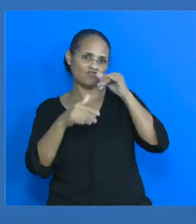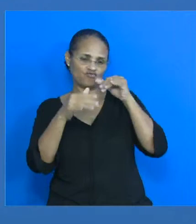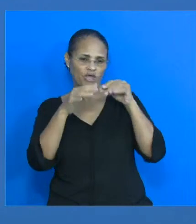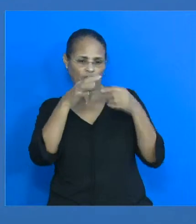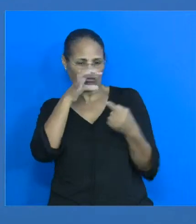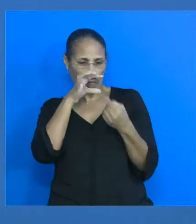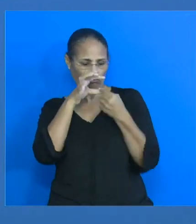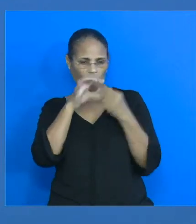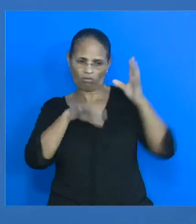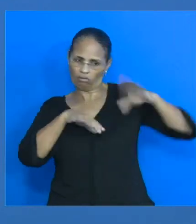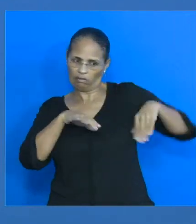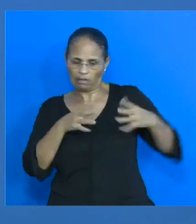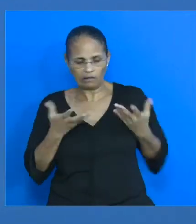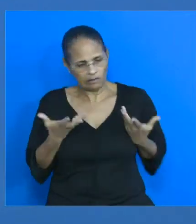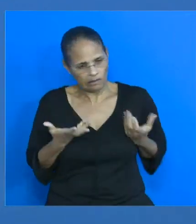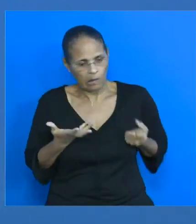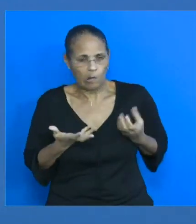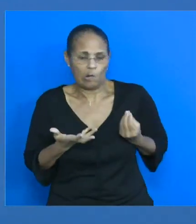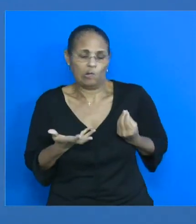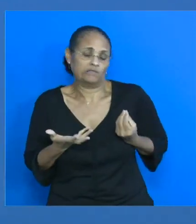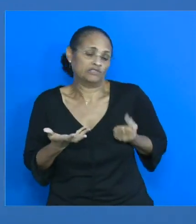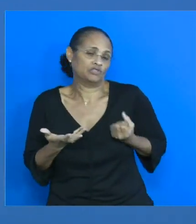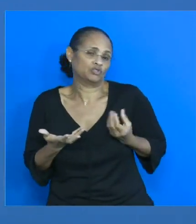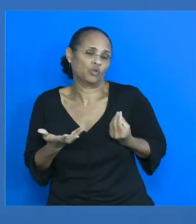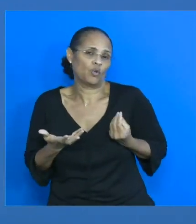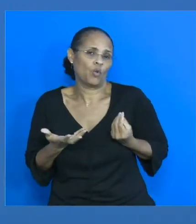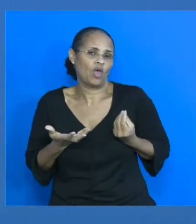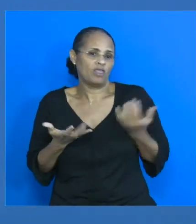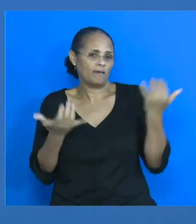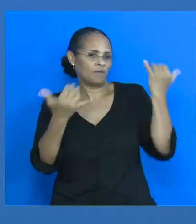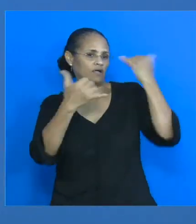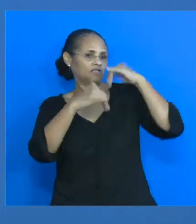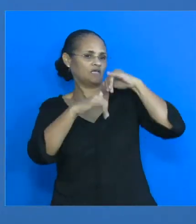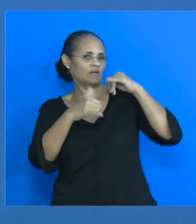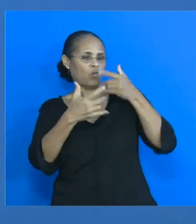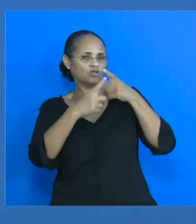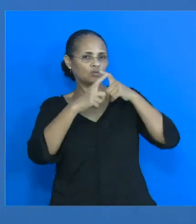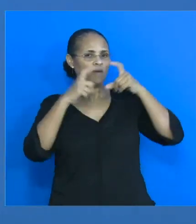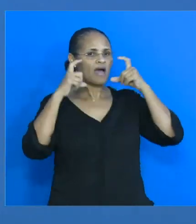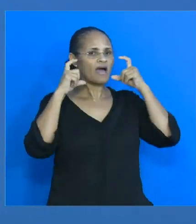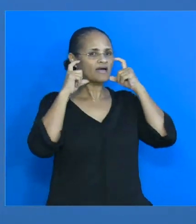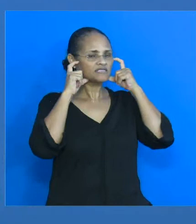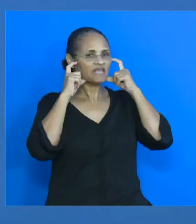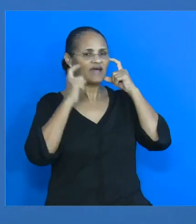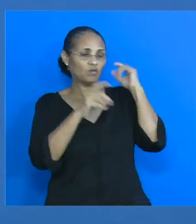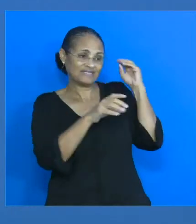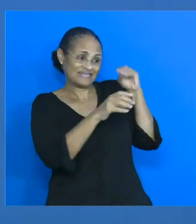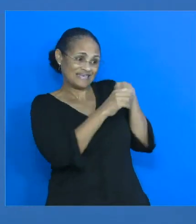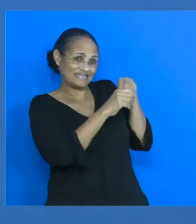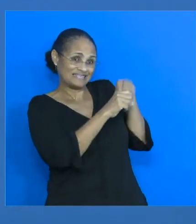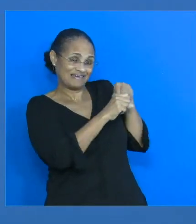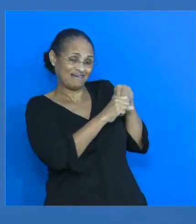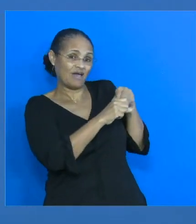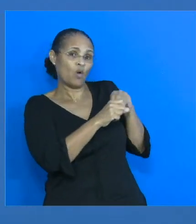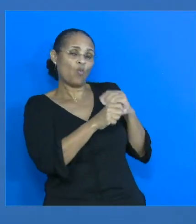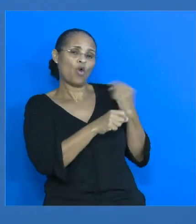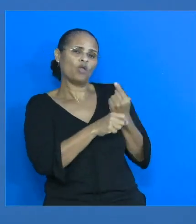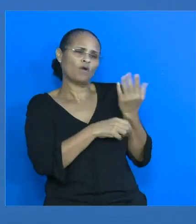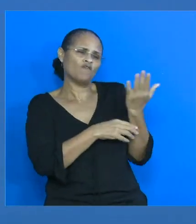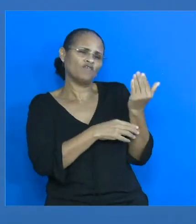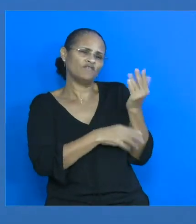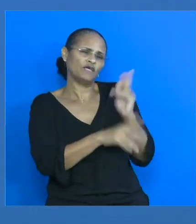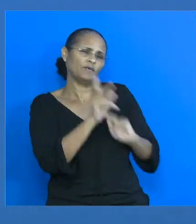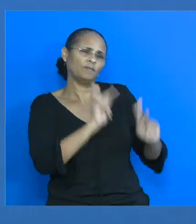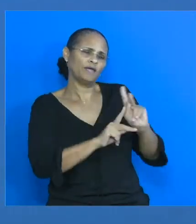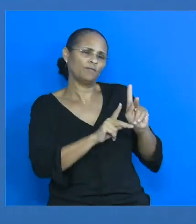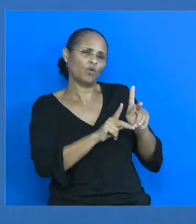a mask yet, were doing things. And the bartender was masked at all times. That was in the indoor space, where there were only about 15 persons